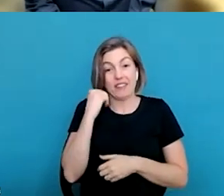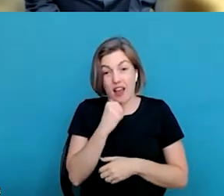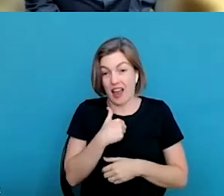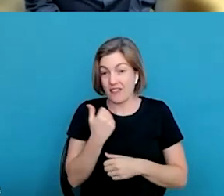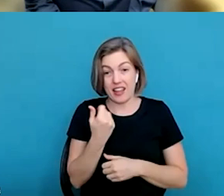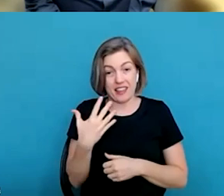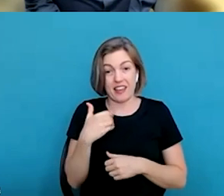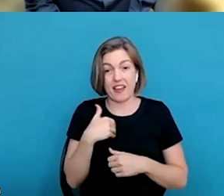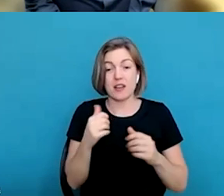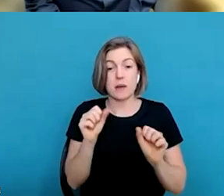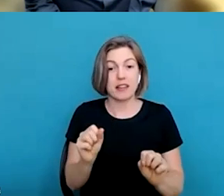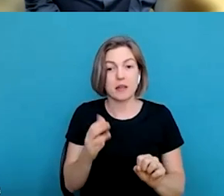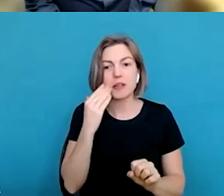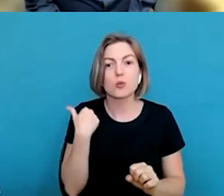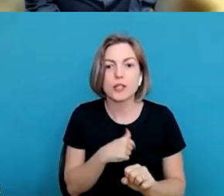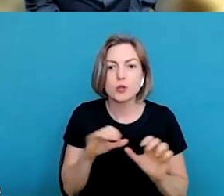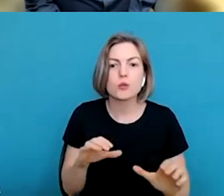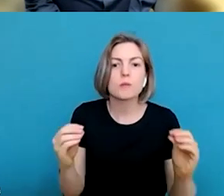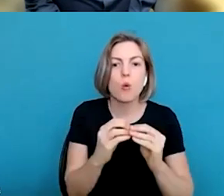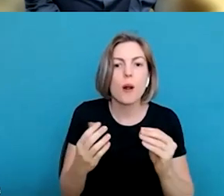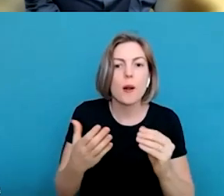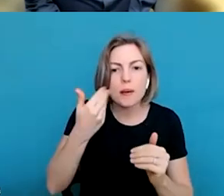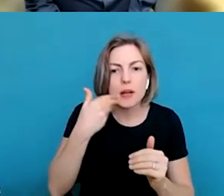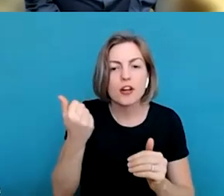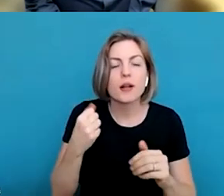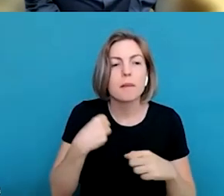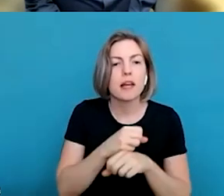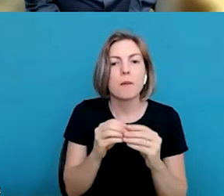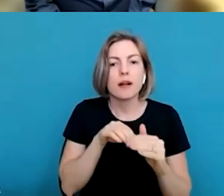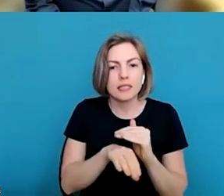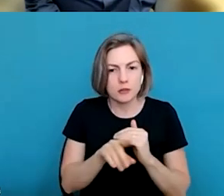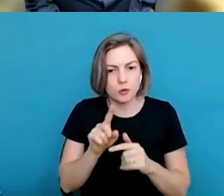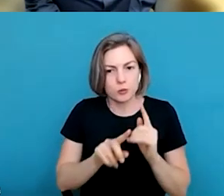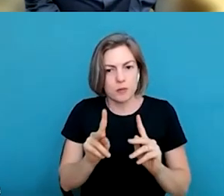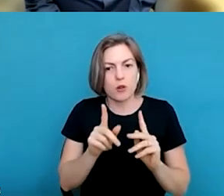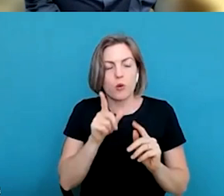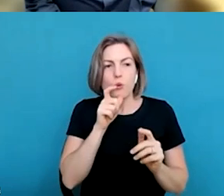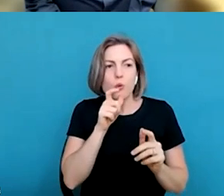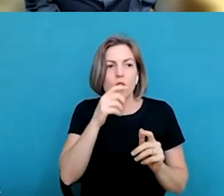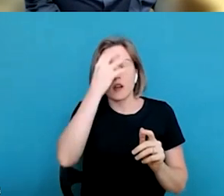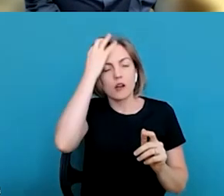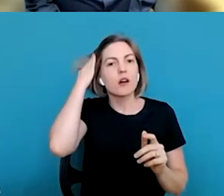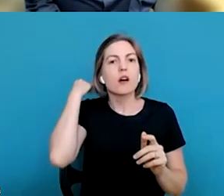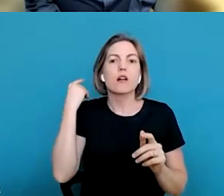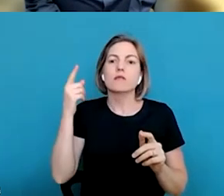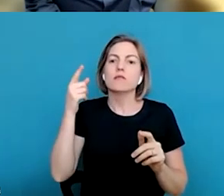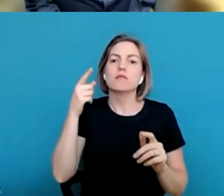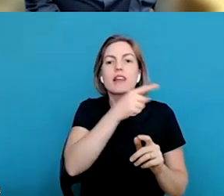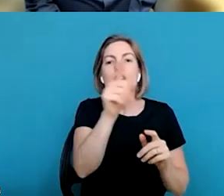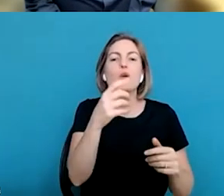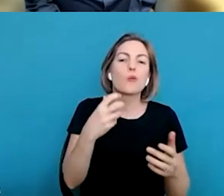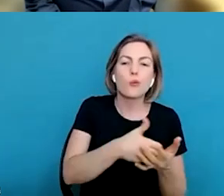ability. Because we're doing more and better at making things accessible to people who are in rich countries. We have on